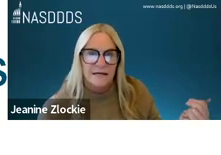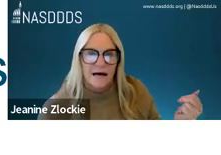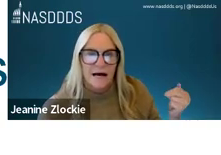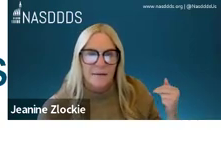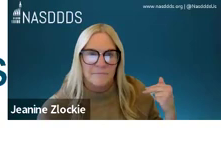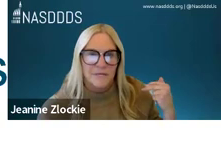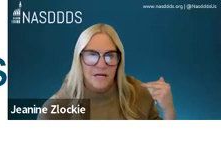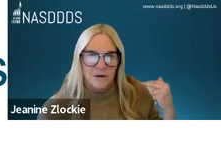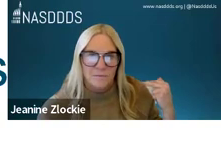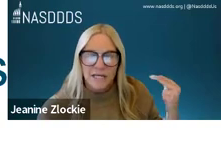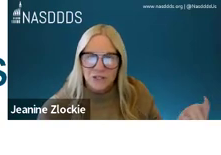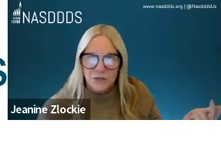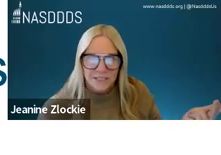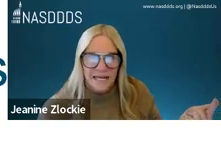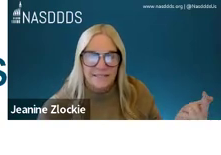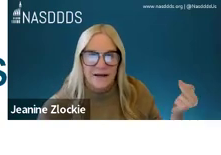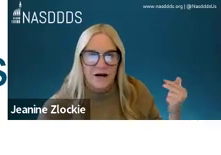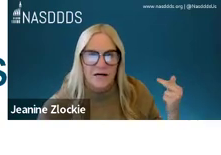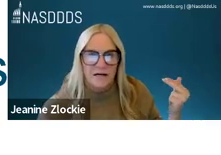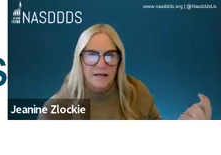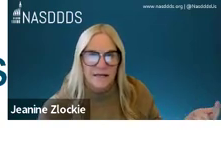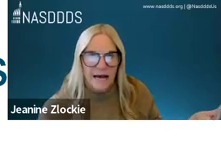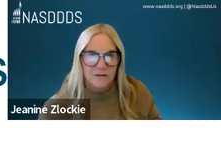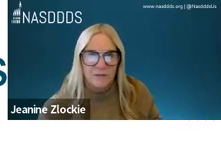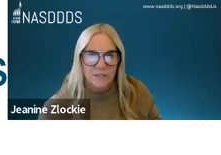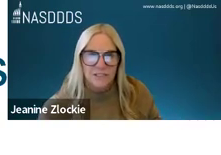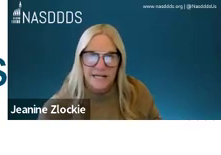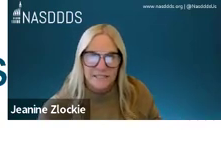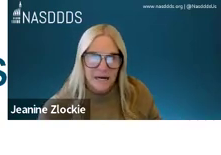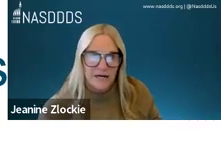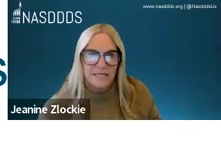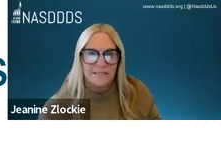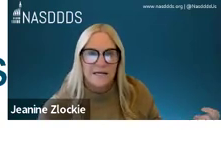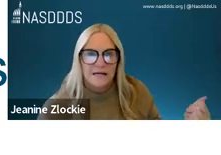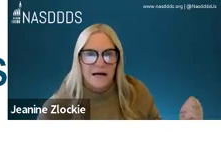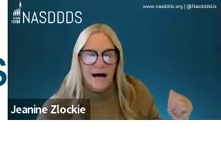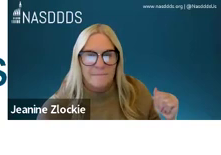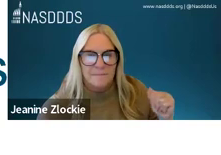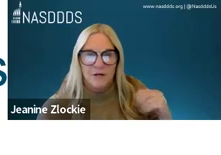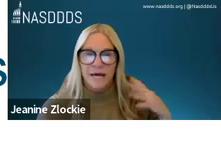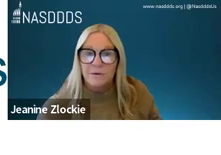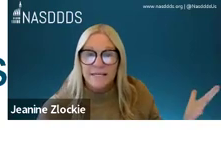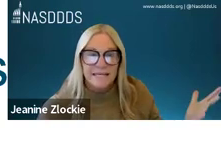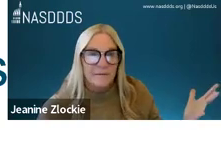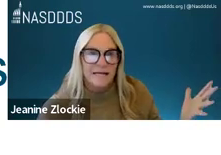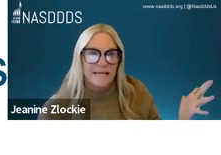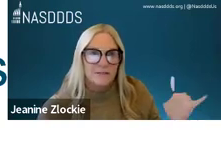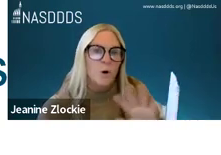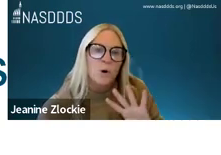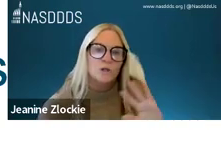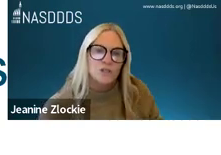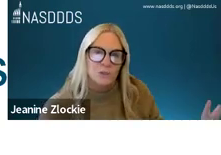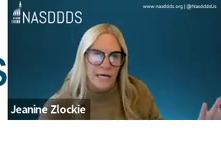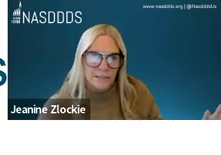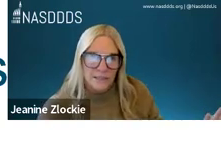states, you know, making sure states are accountable and transparent. So anyway, CMS has